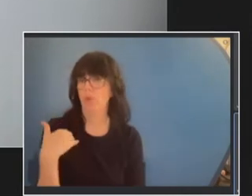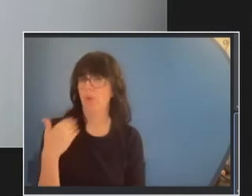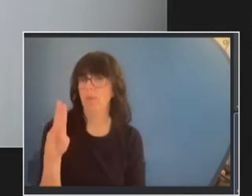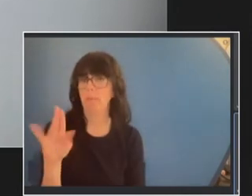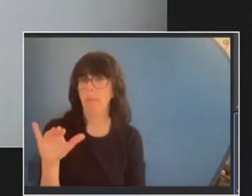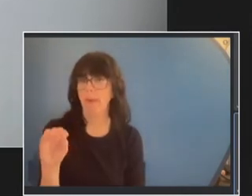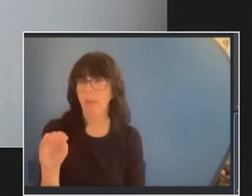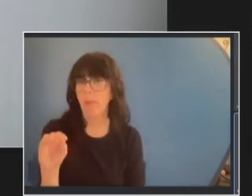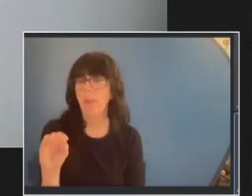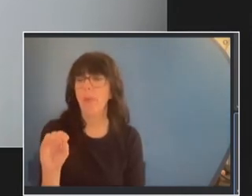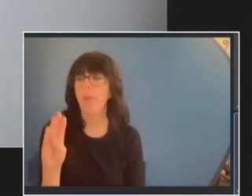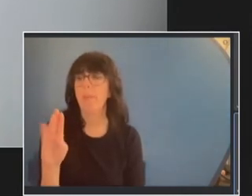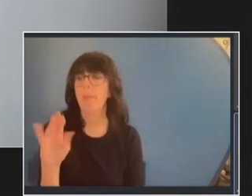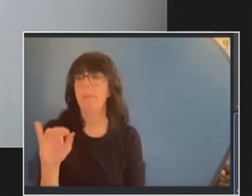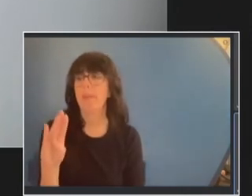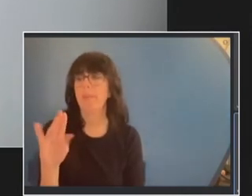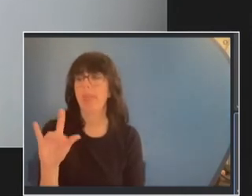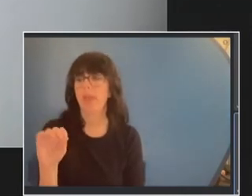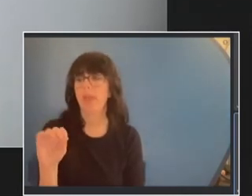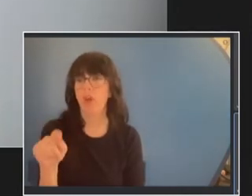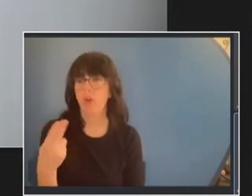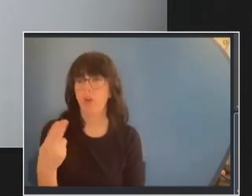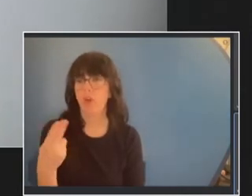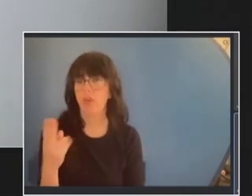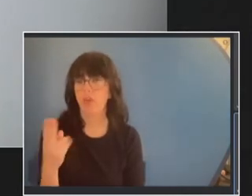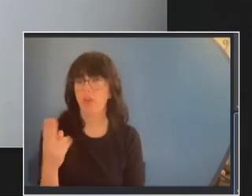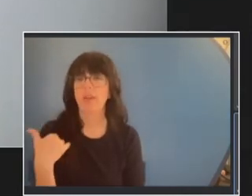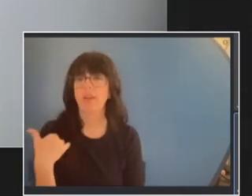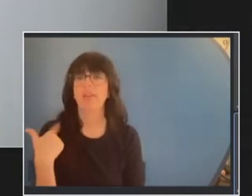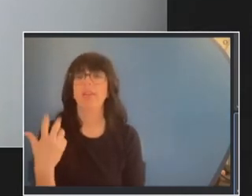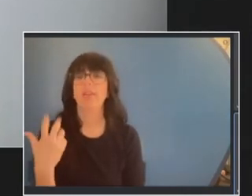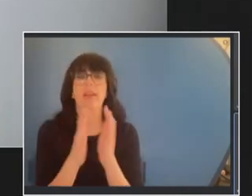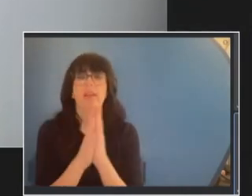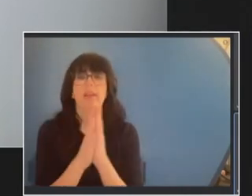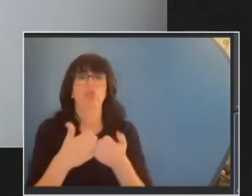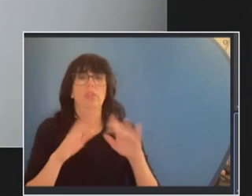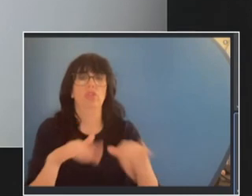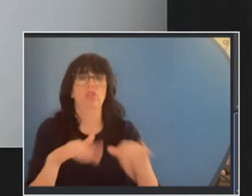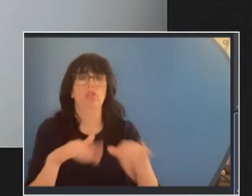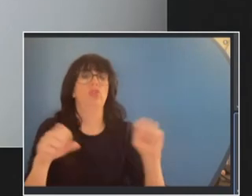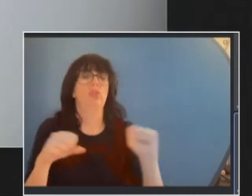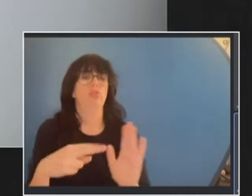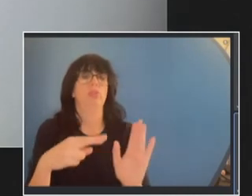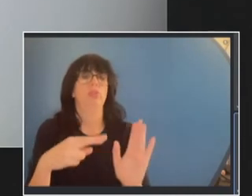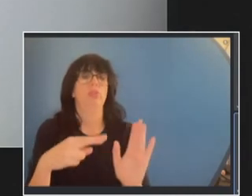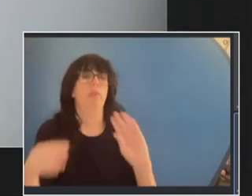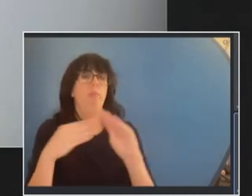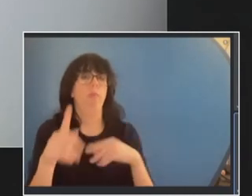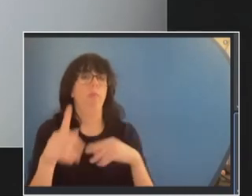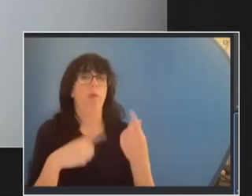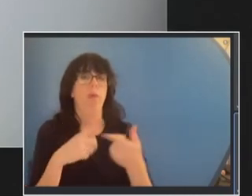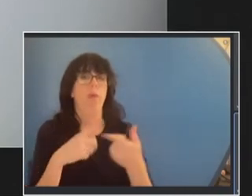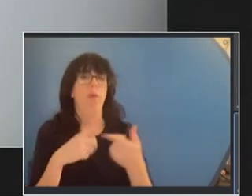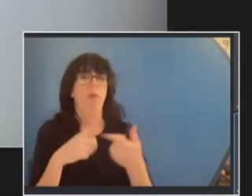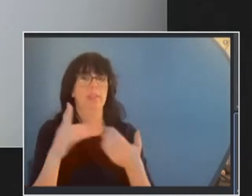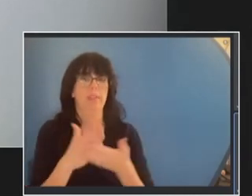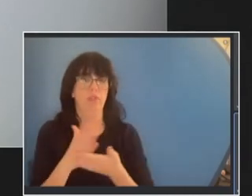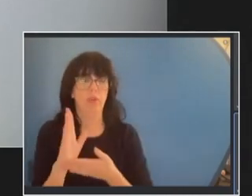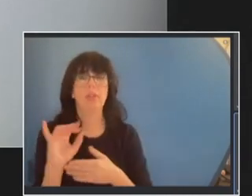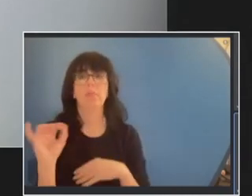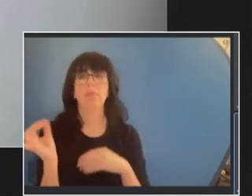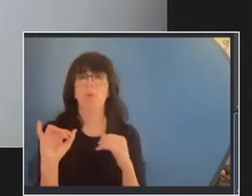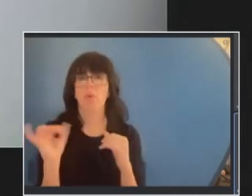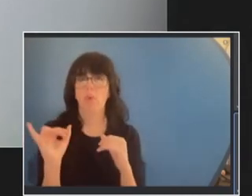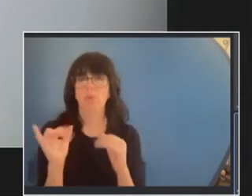a bibliography that includes not only books that children can read to learn more about the civil rights movement, but also books